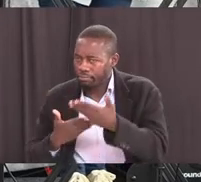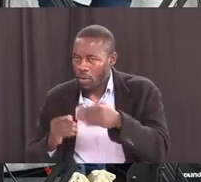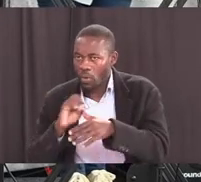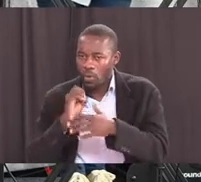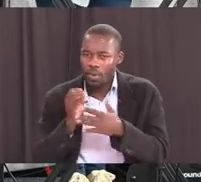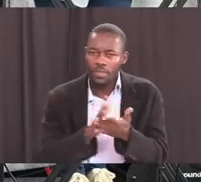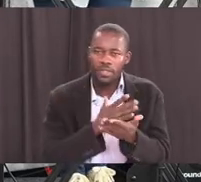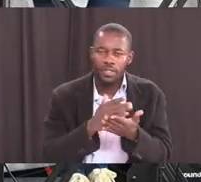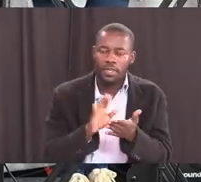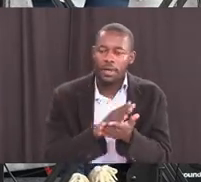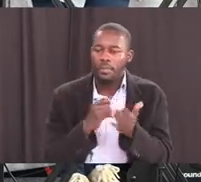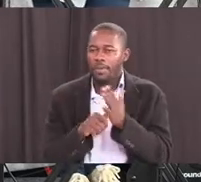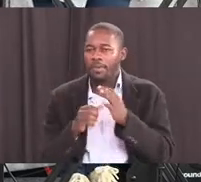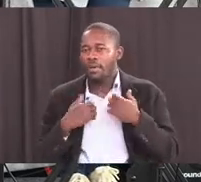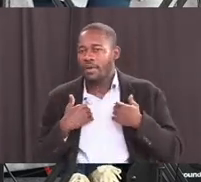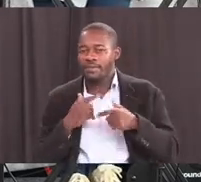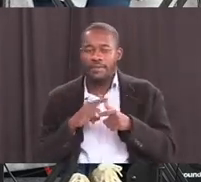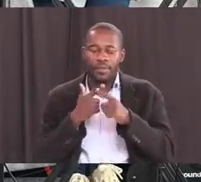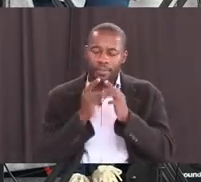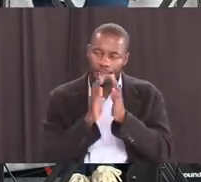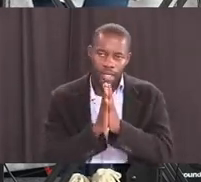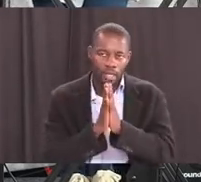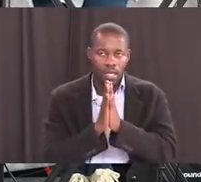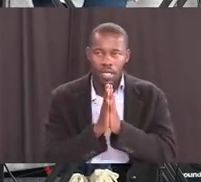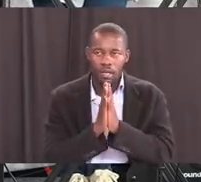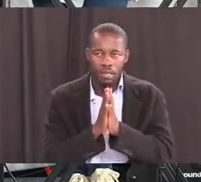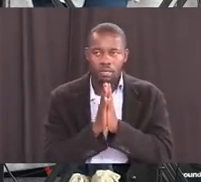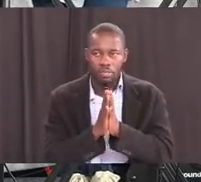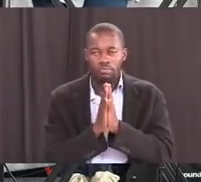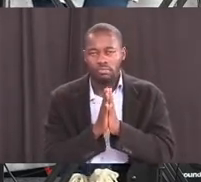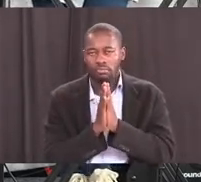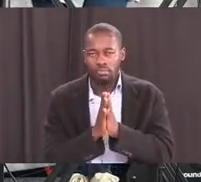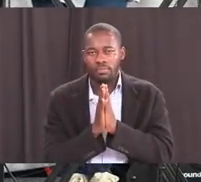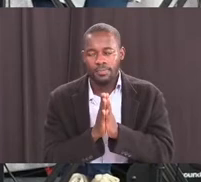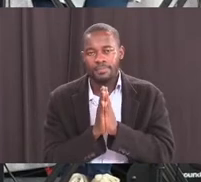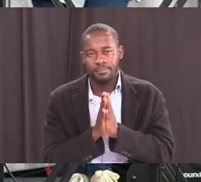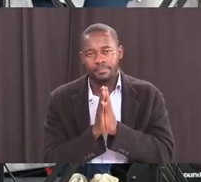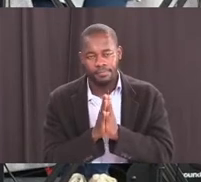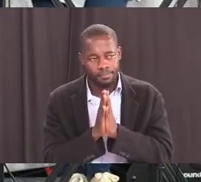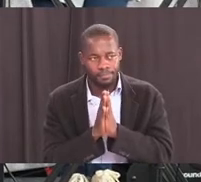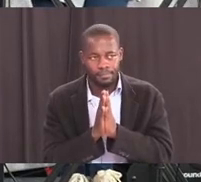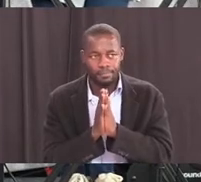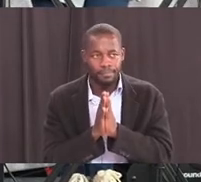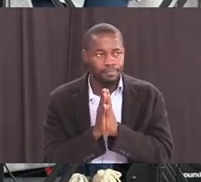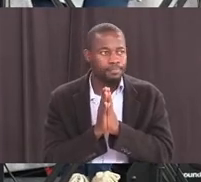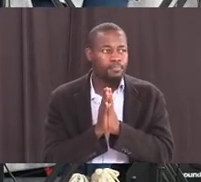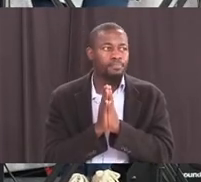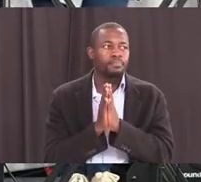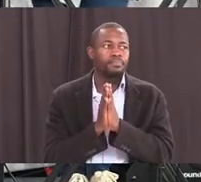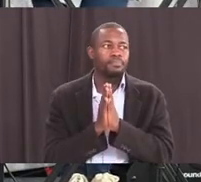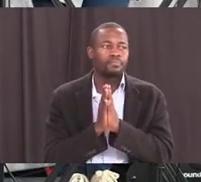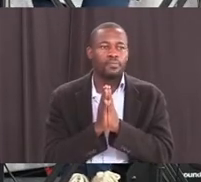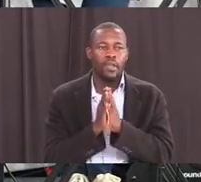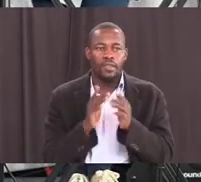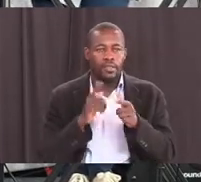like you have to rush off. But otherwise, we can call an end to our